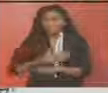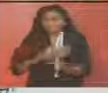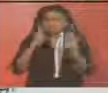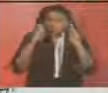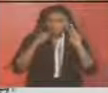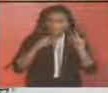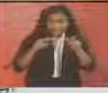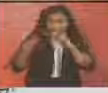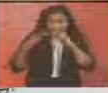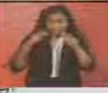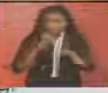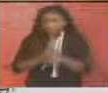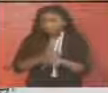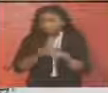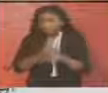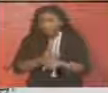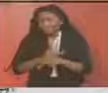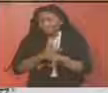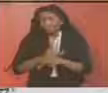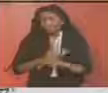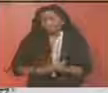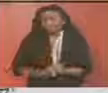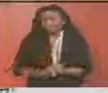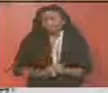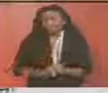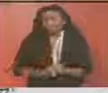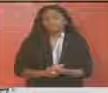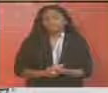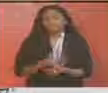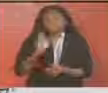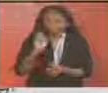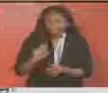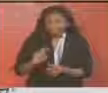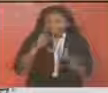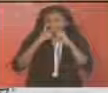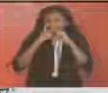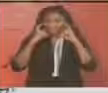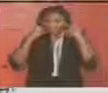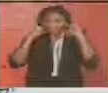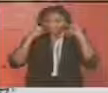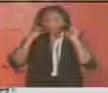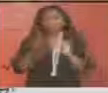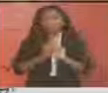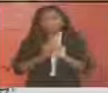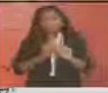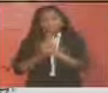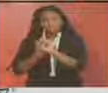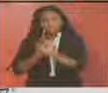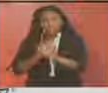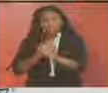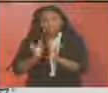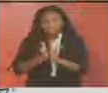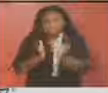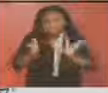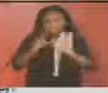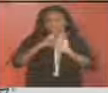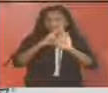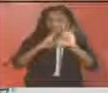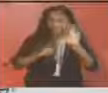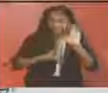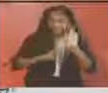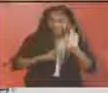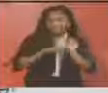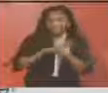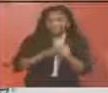time. And once we maintain the vigilance, continue wearing our masks and continue following the public health measures, we could once